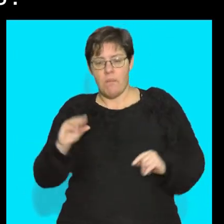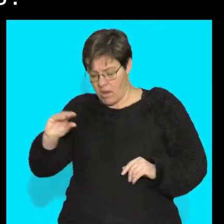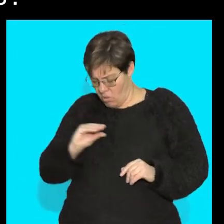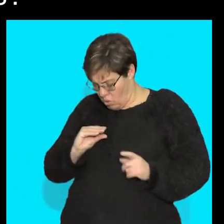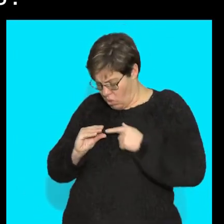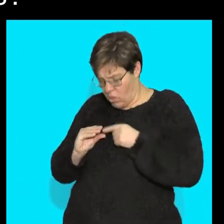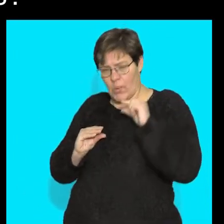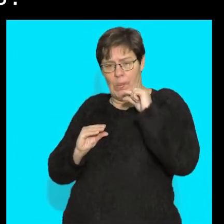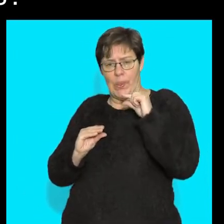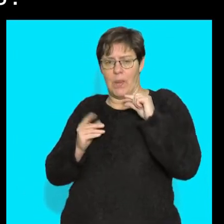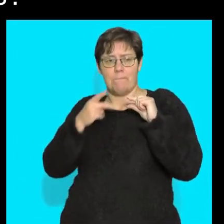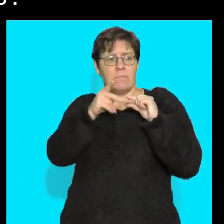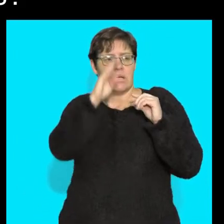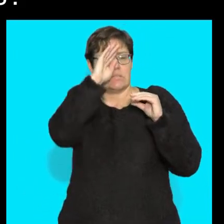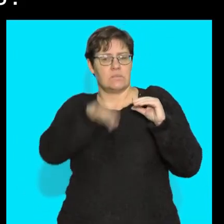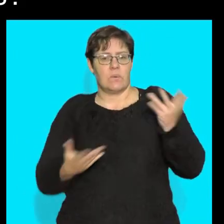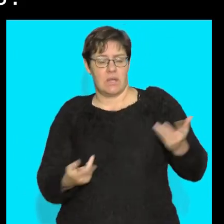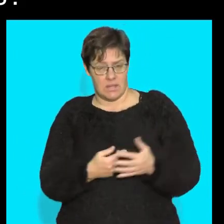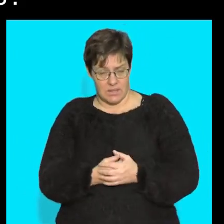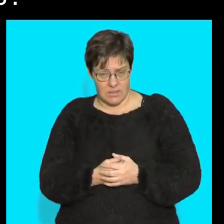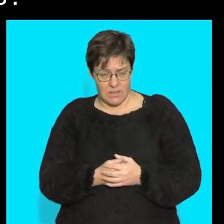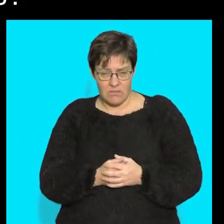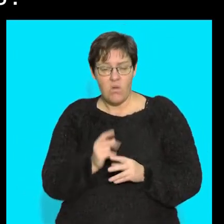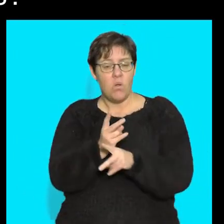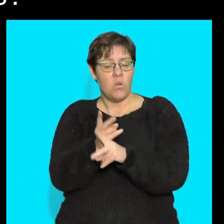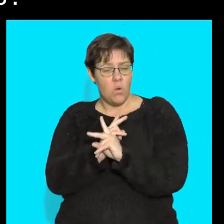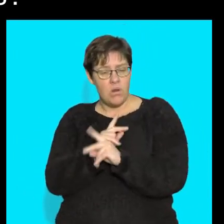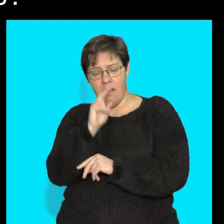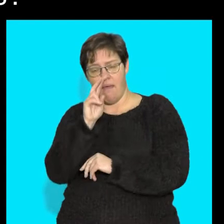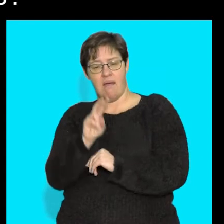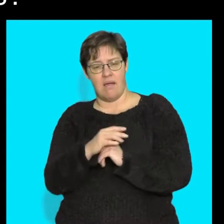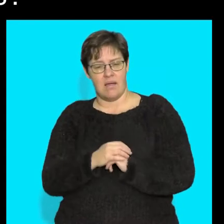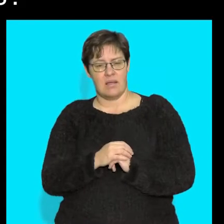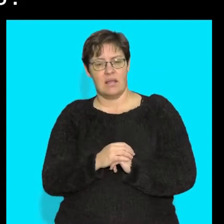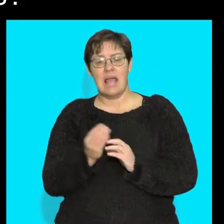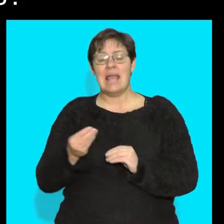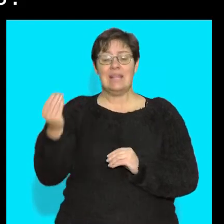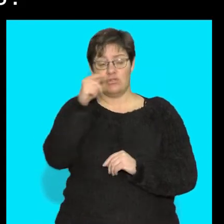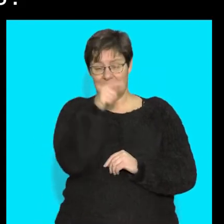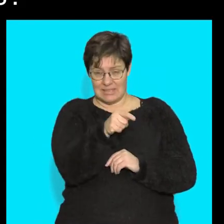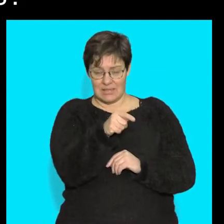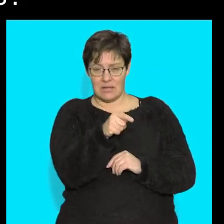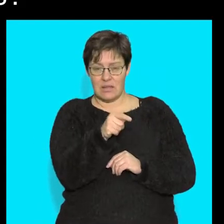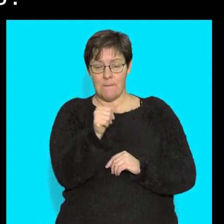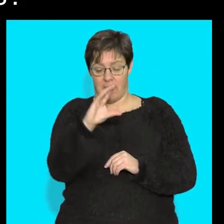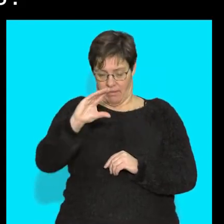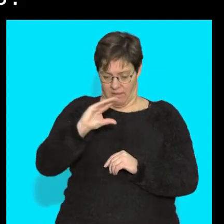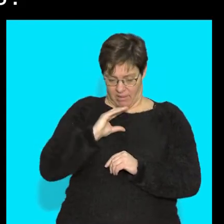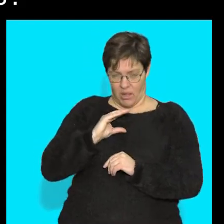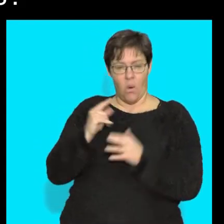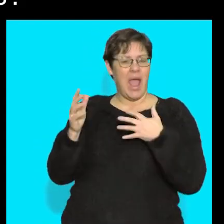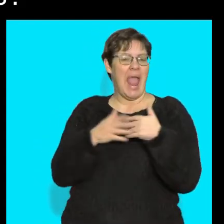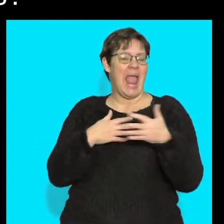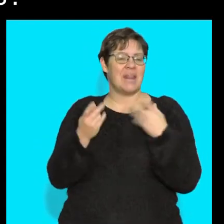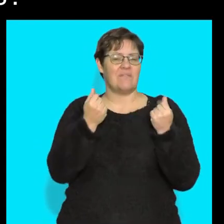from your investment. So even with a loan, you need to look at this interest rate that the bank is giving me or